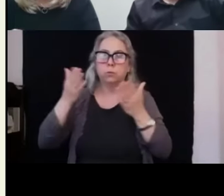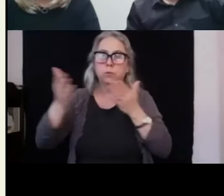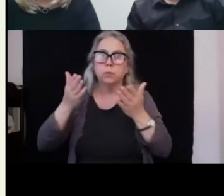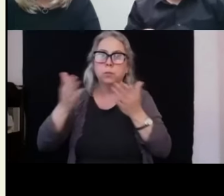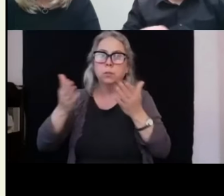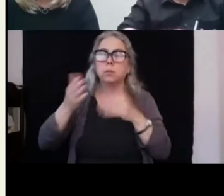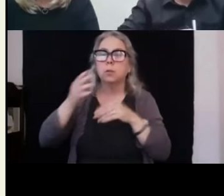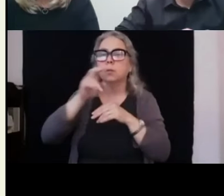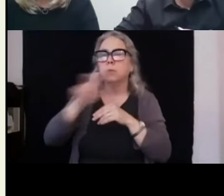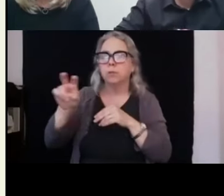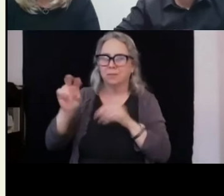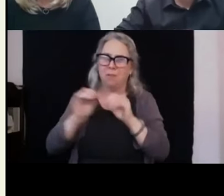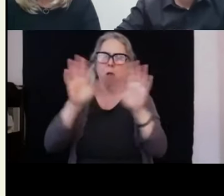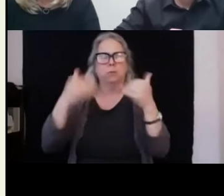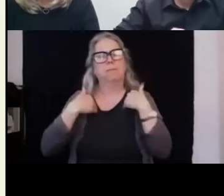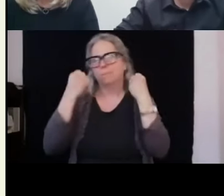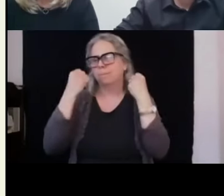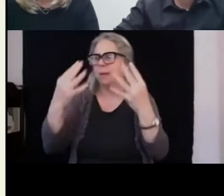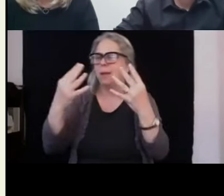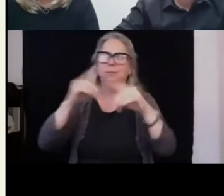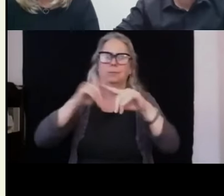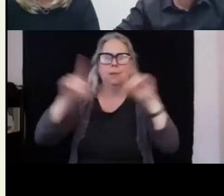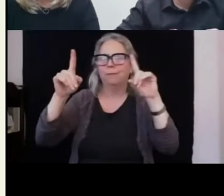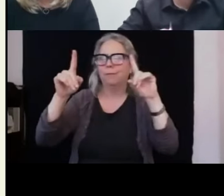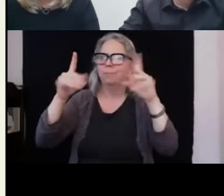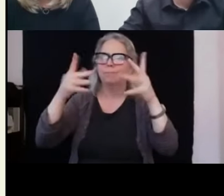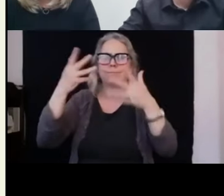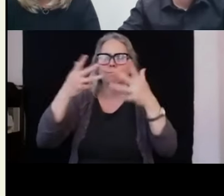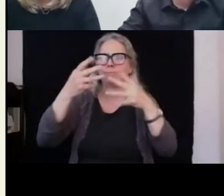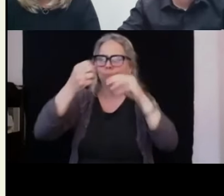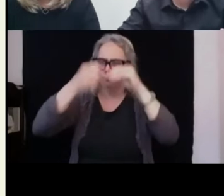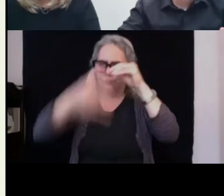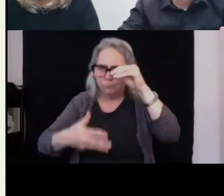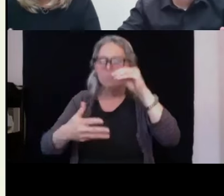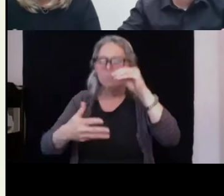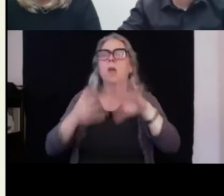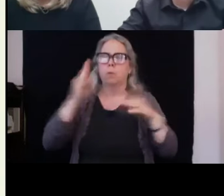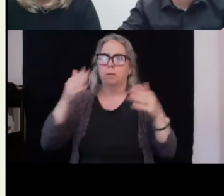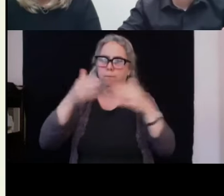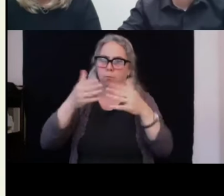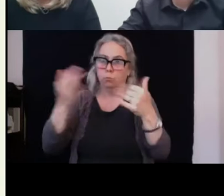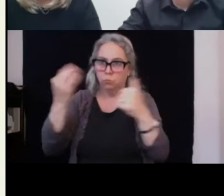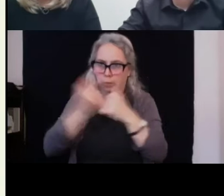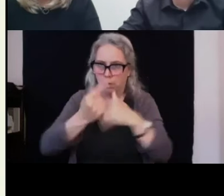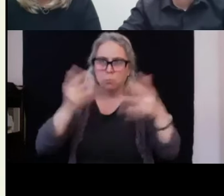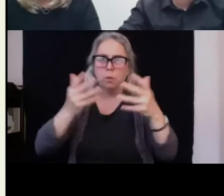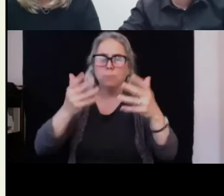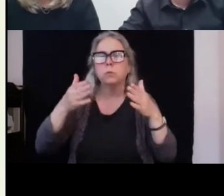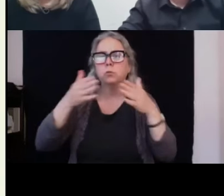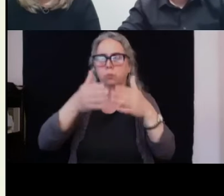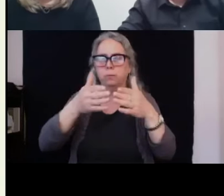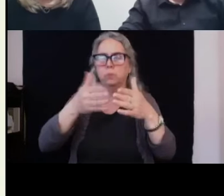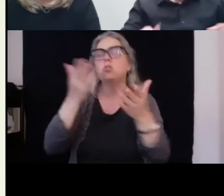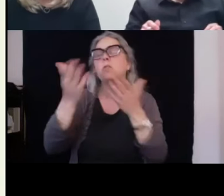Transition obviously has many different components, but we're going to focus today on the services and the eligibility for